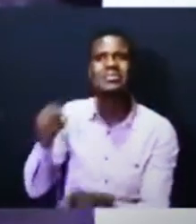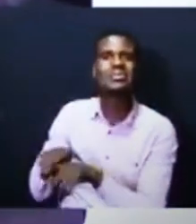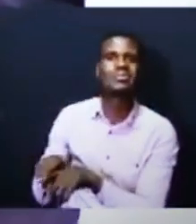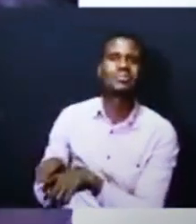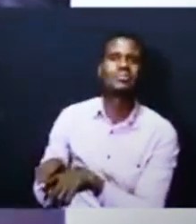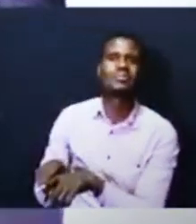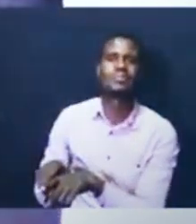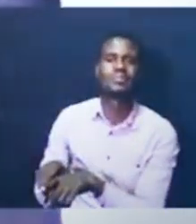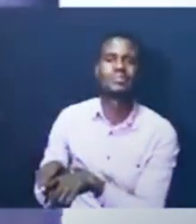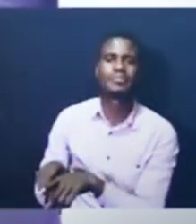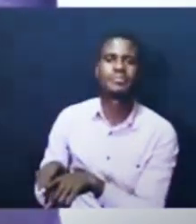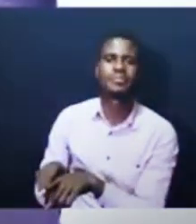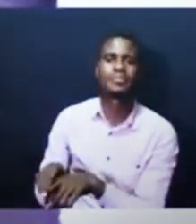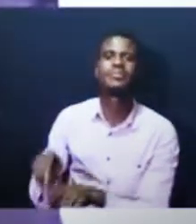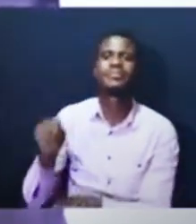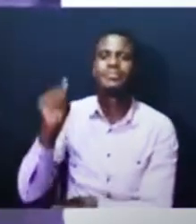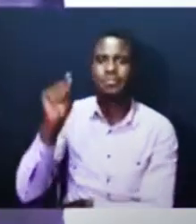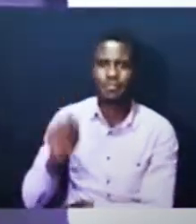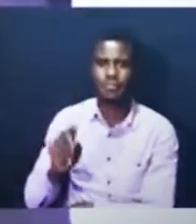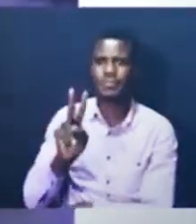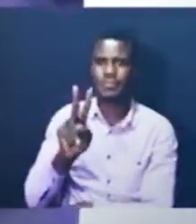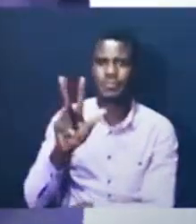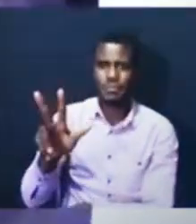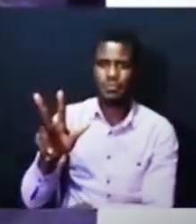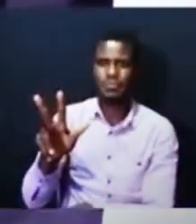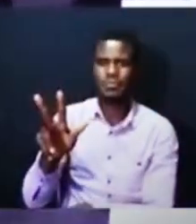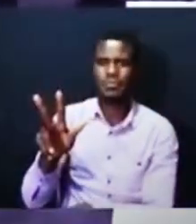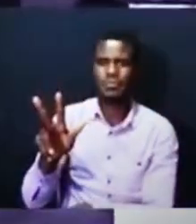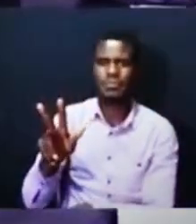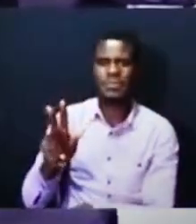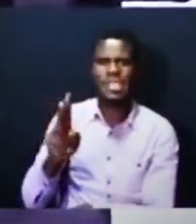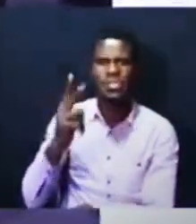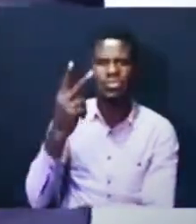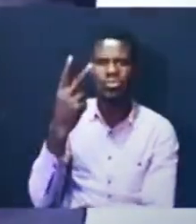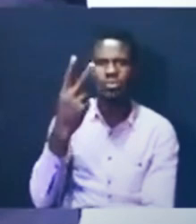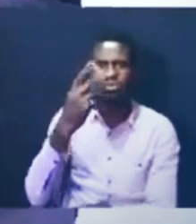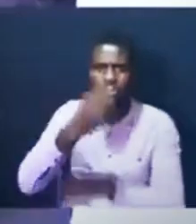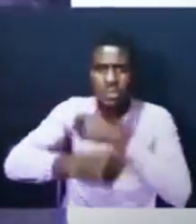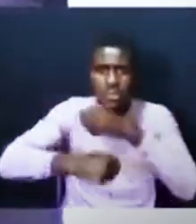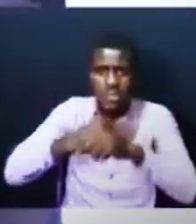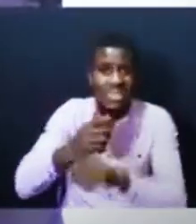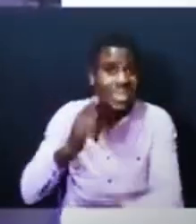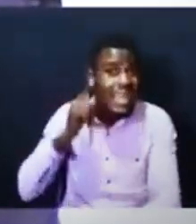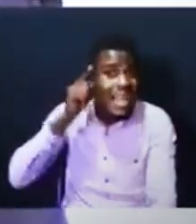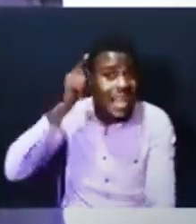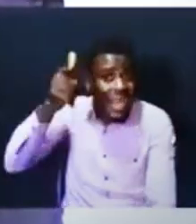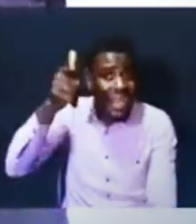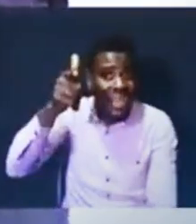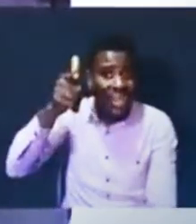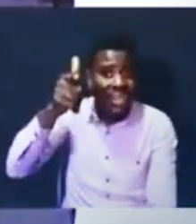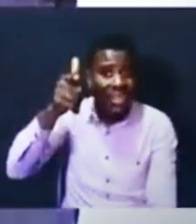verse 23, the big one. 2 years later, 2 years later.